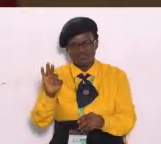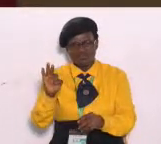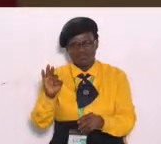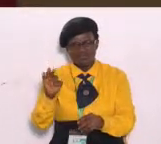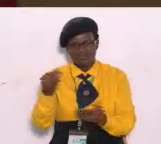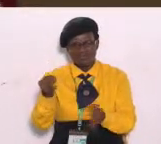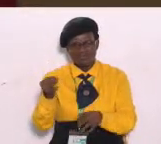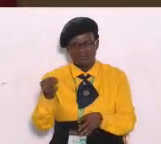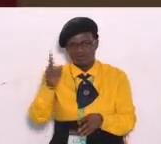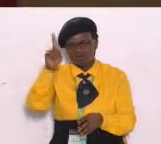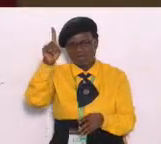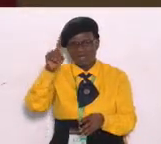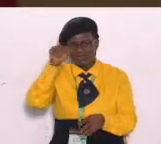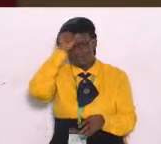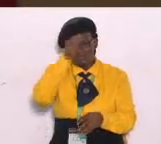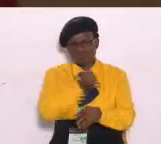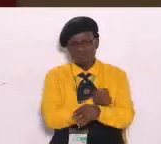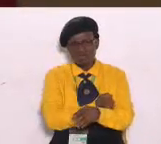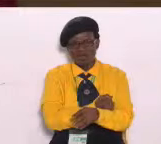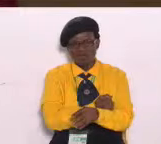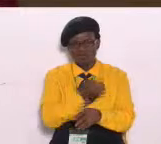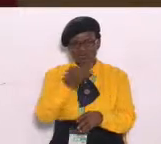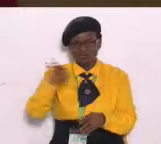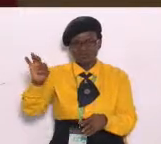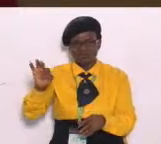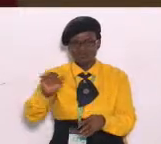One, the son of his doctor.